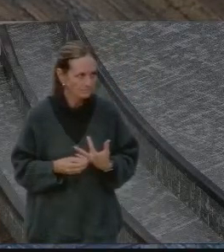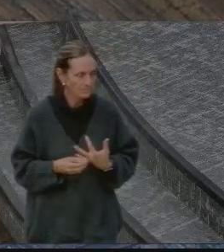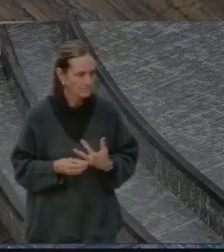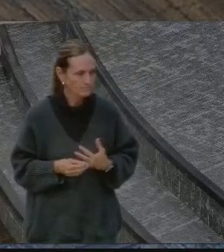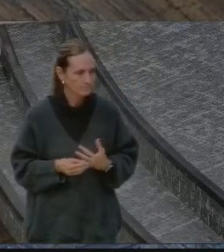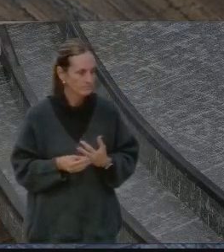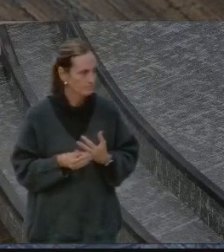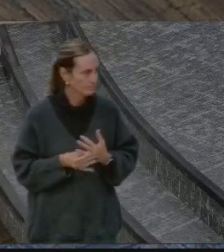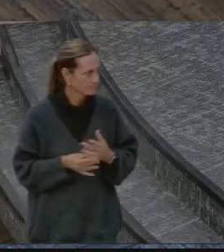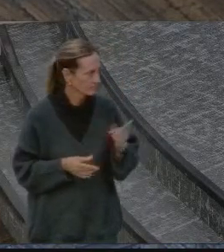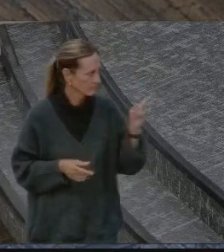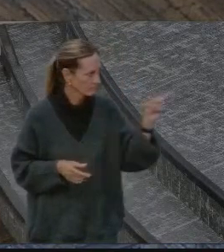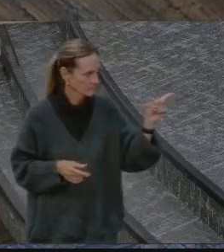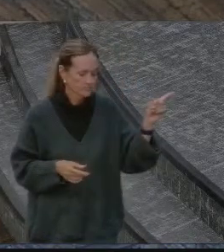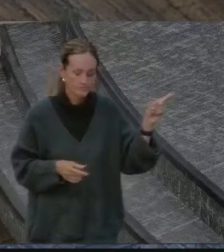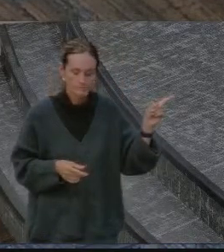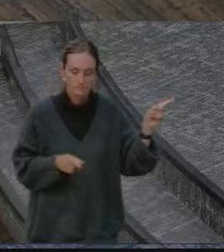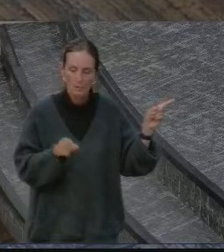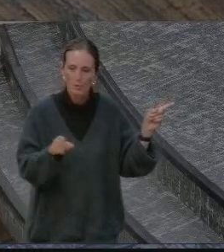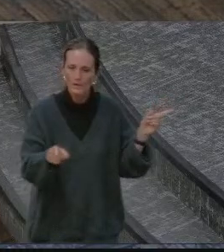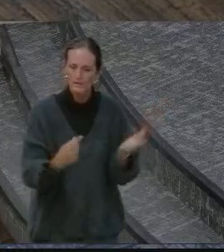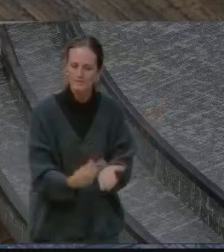When you were talking about the